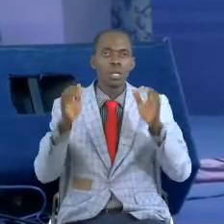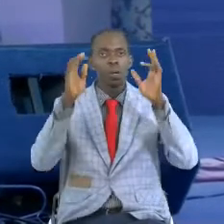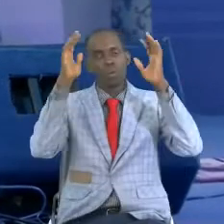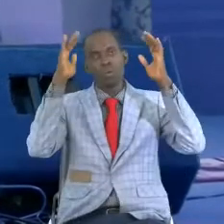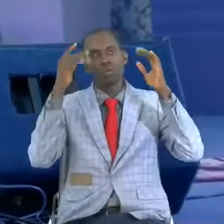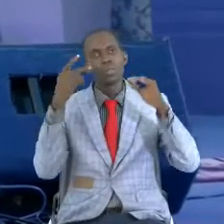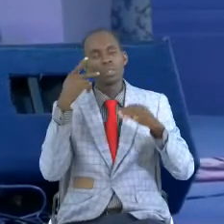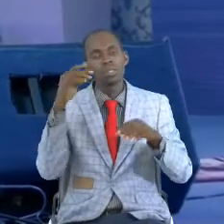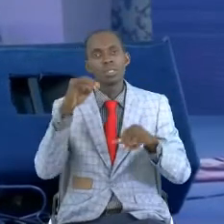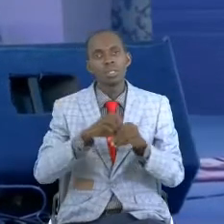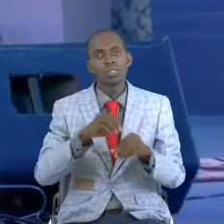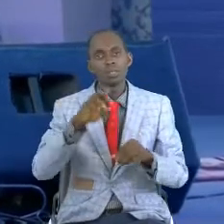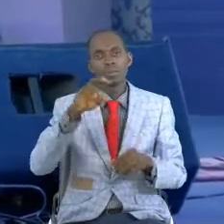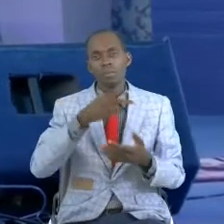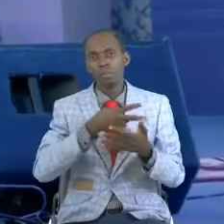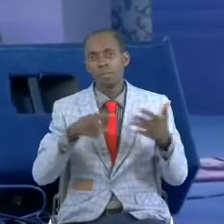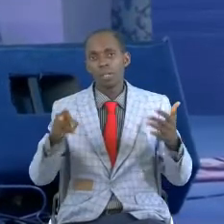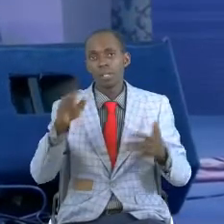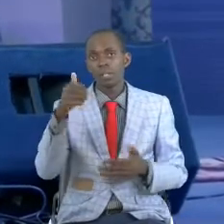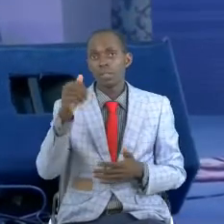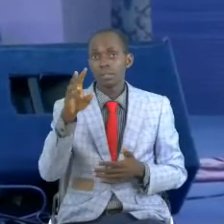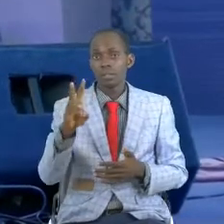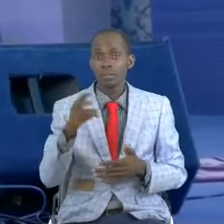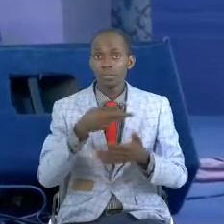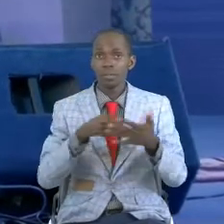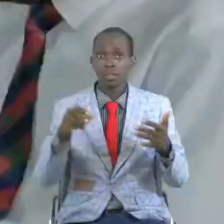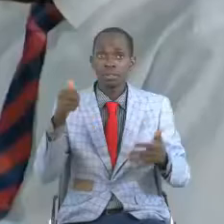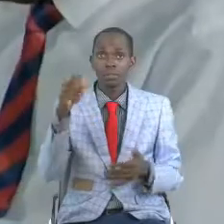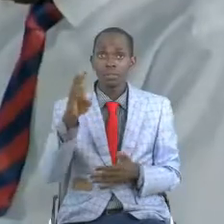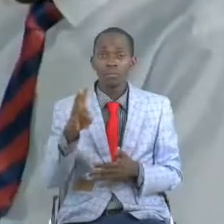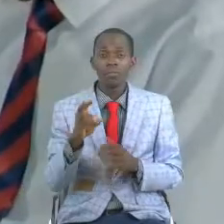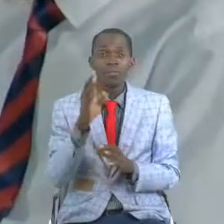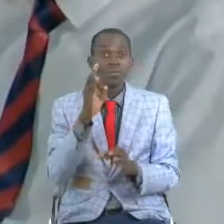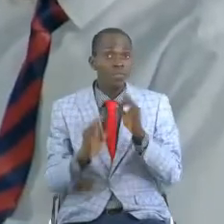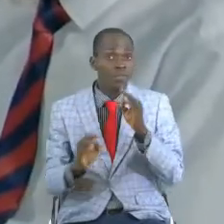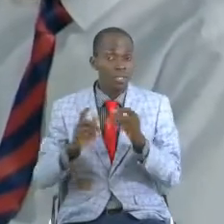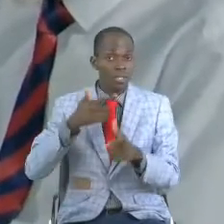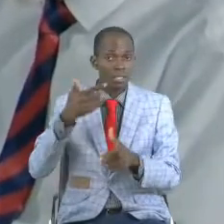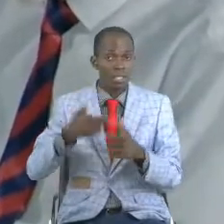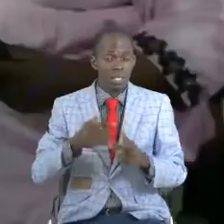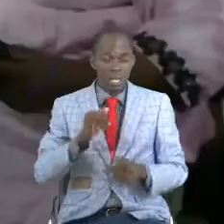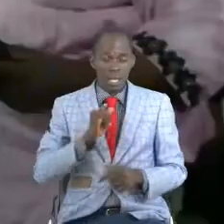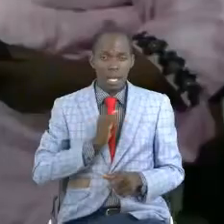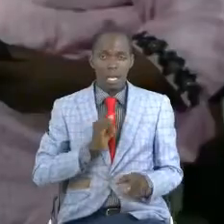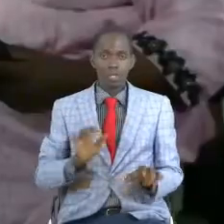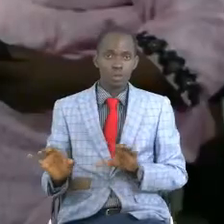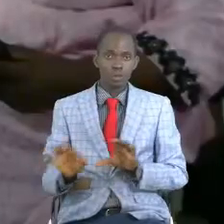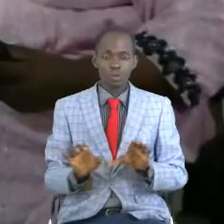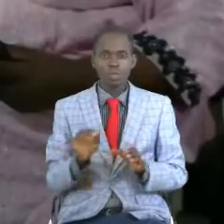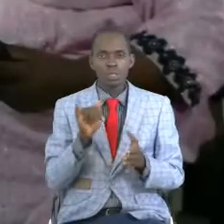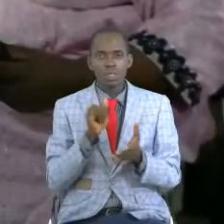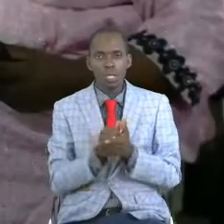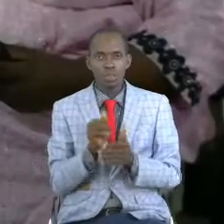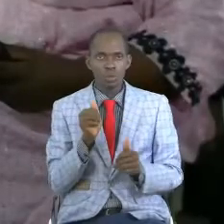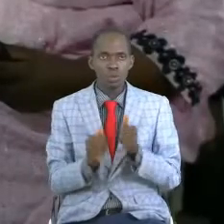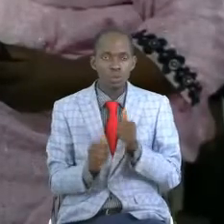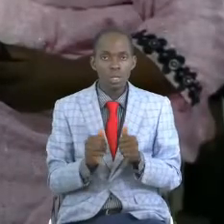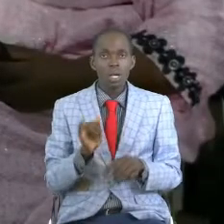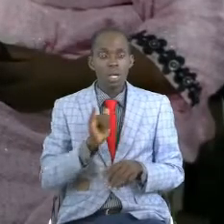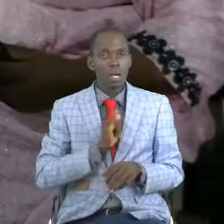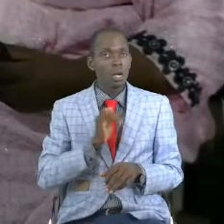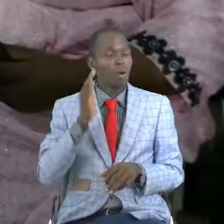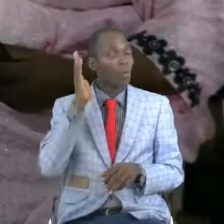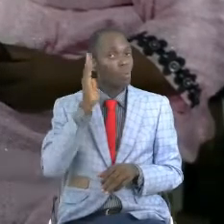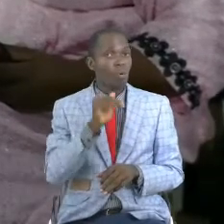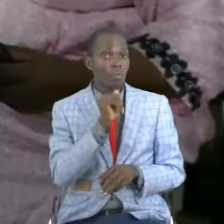16. In verse 16 there it says, if then I do that which I would not,